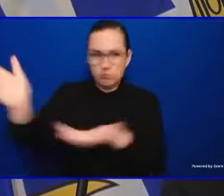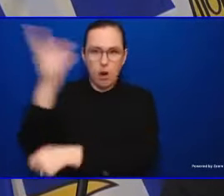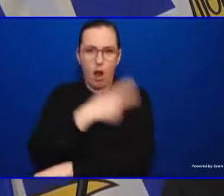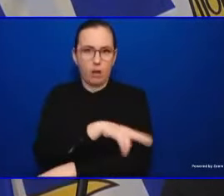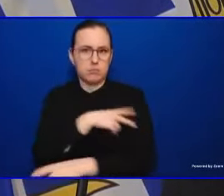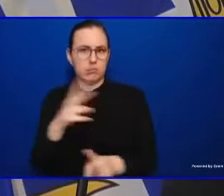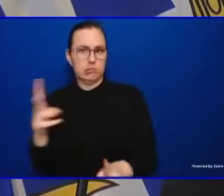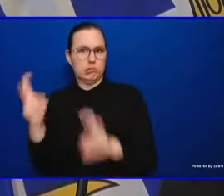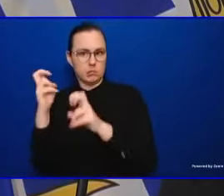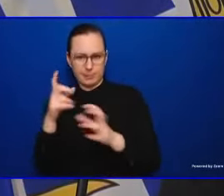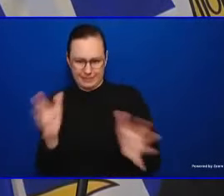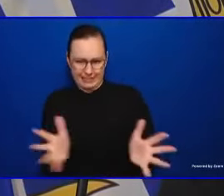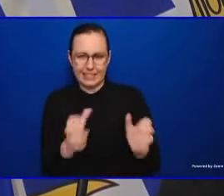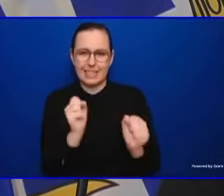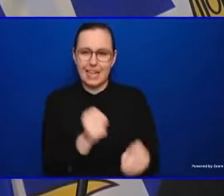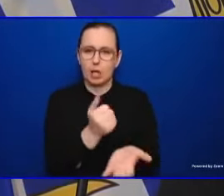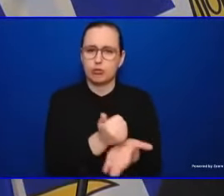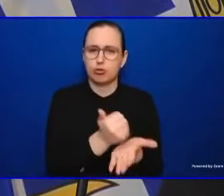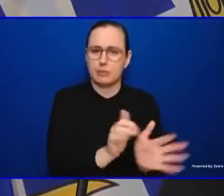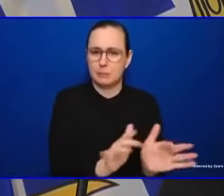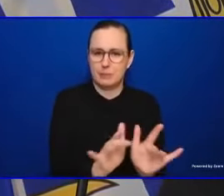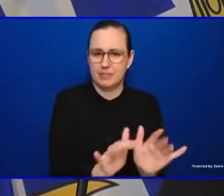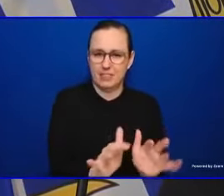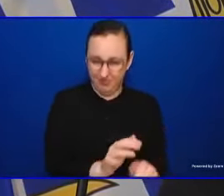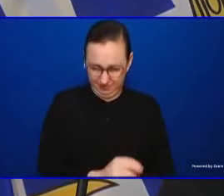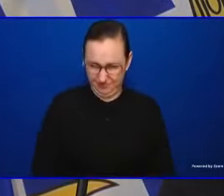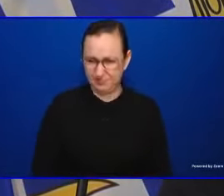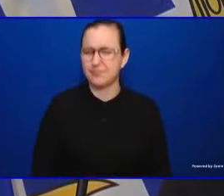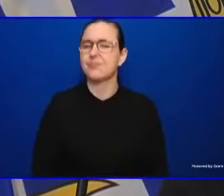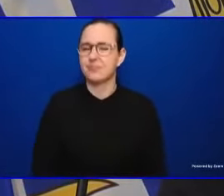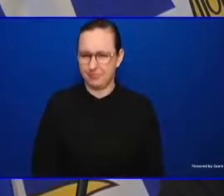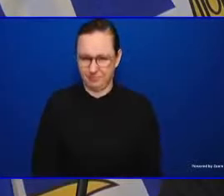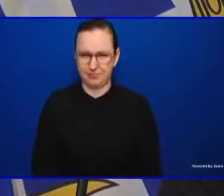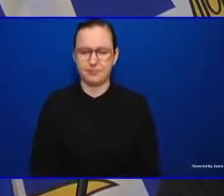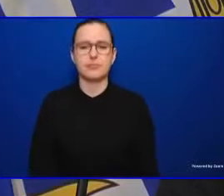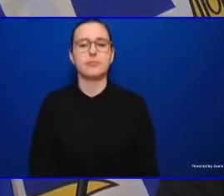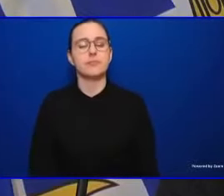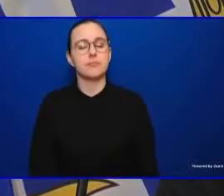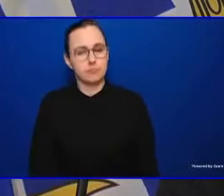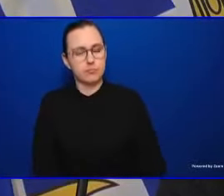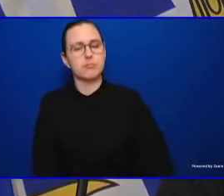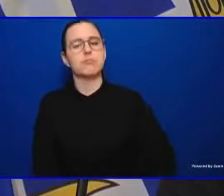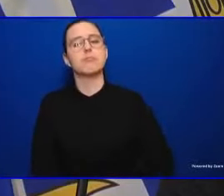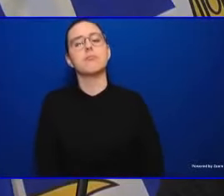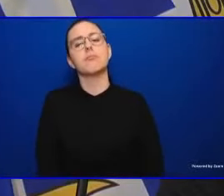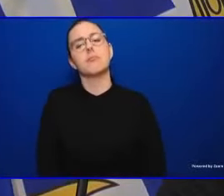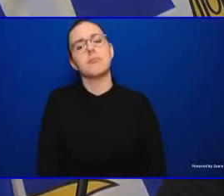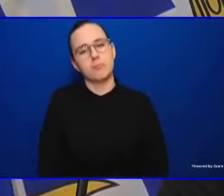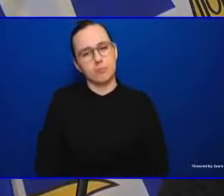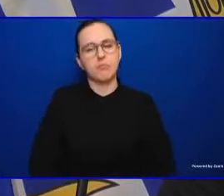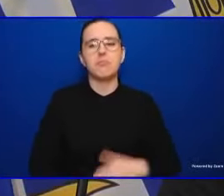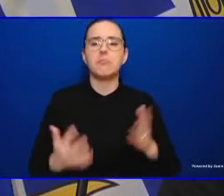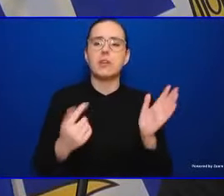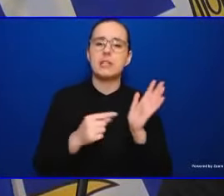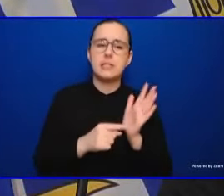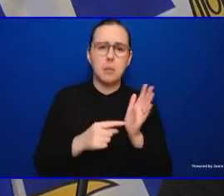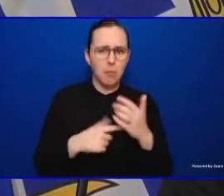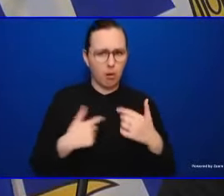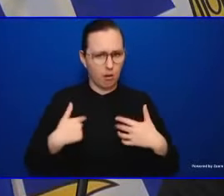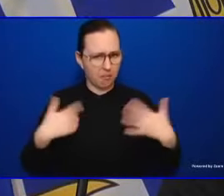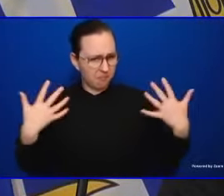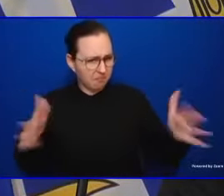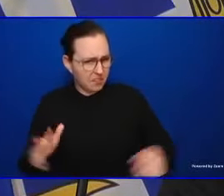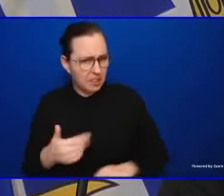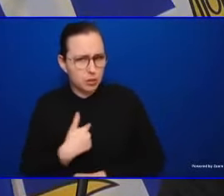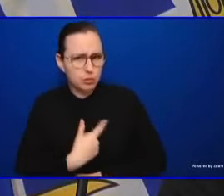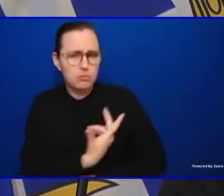If you are fully vaccinated, at lower risk, and have mild symptoms, you don't need a test. Omicron is spreading